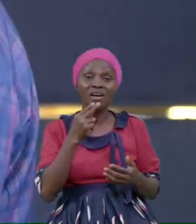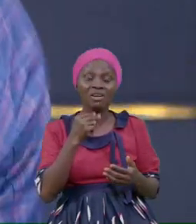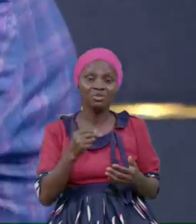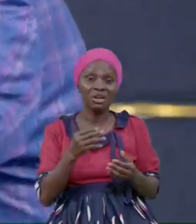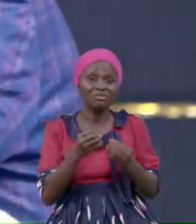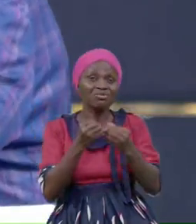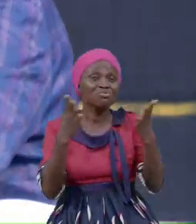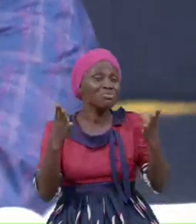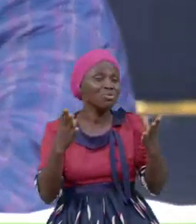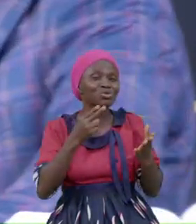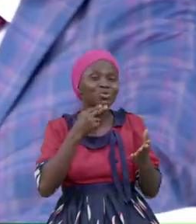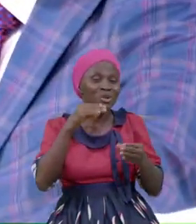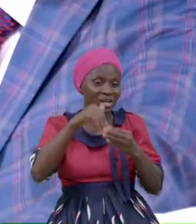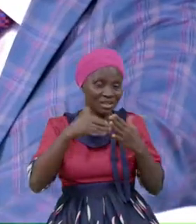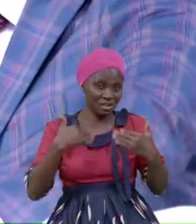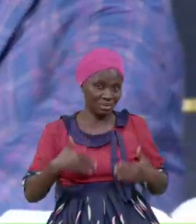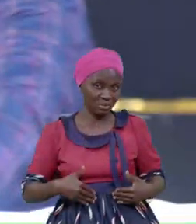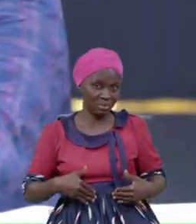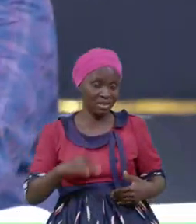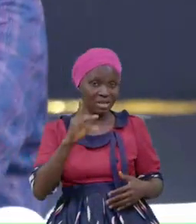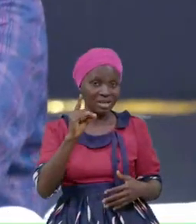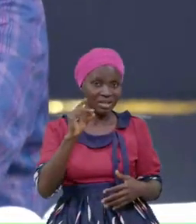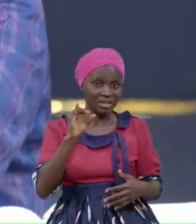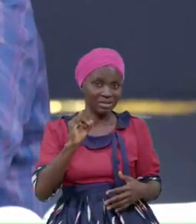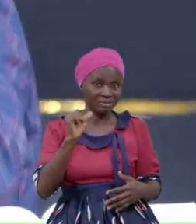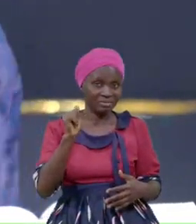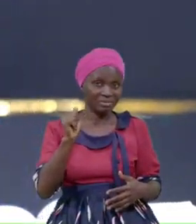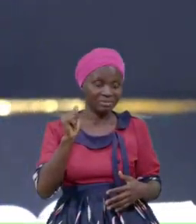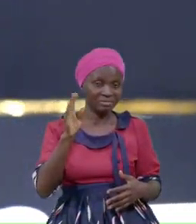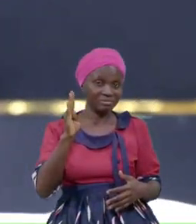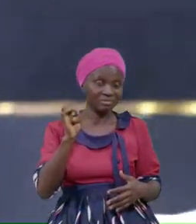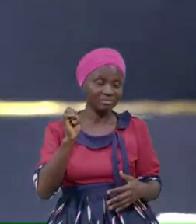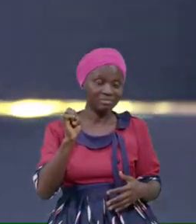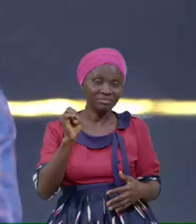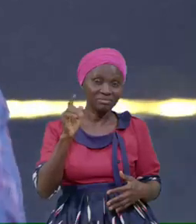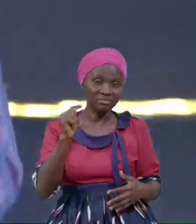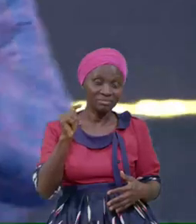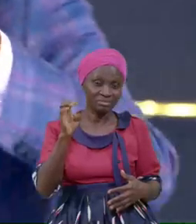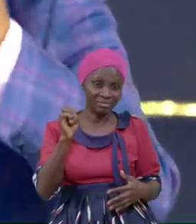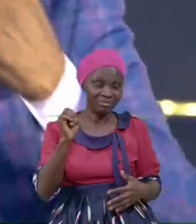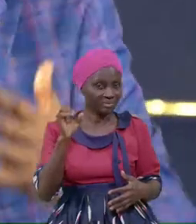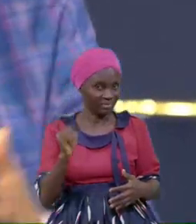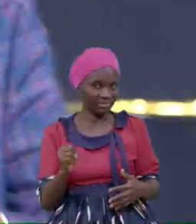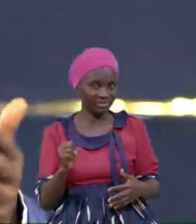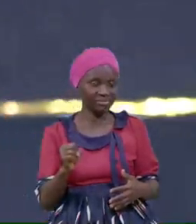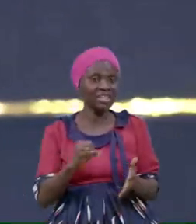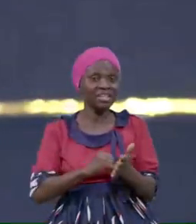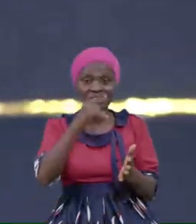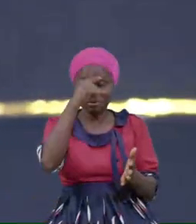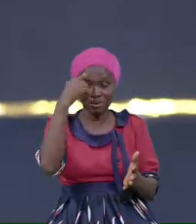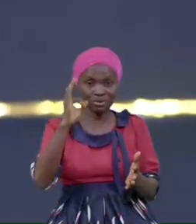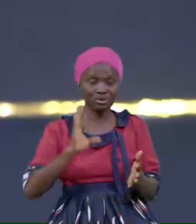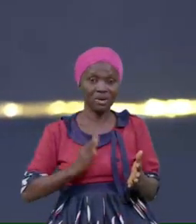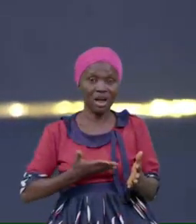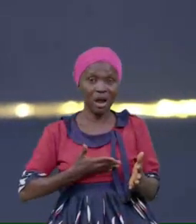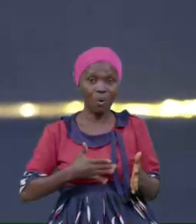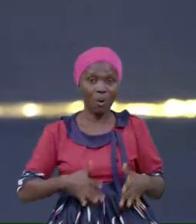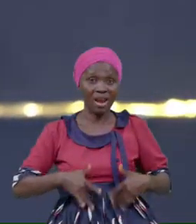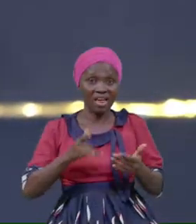have hypertension. It's our lifestyle. And we have, you know, blood clotting and this and